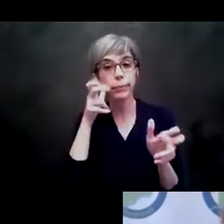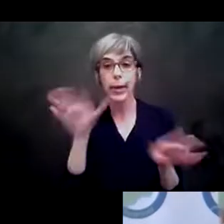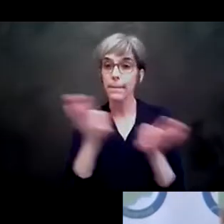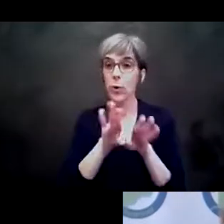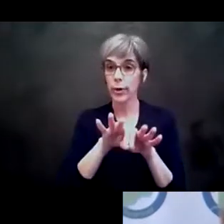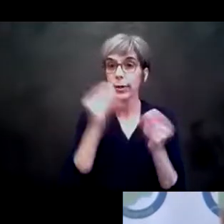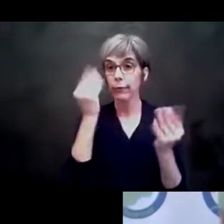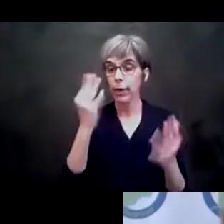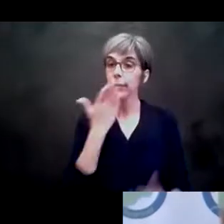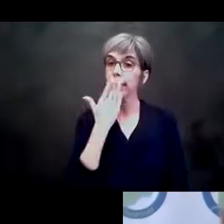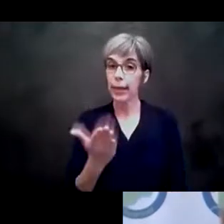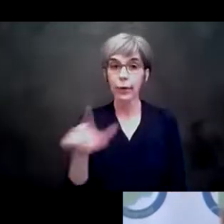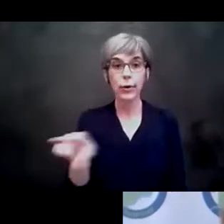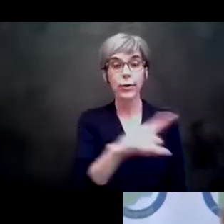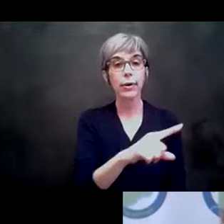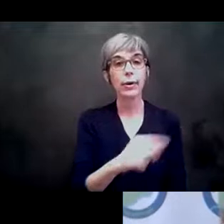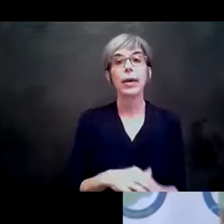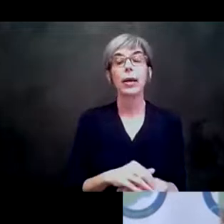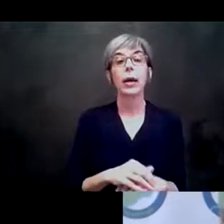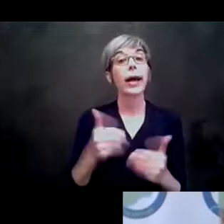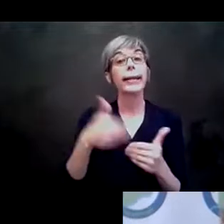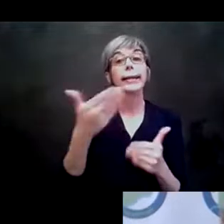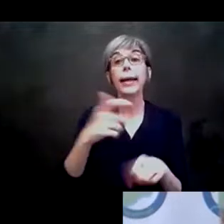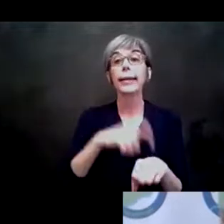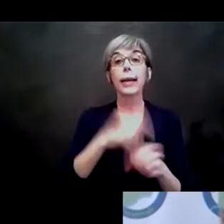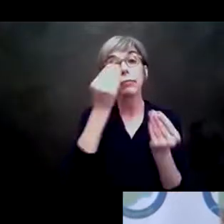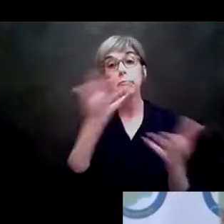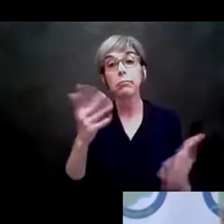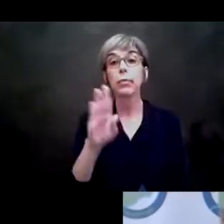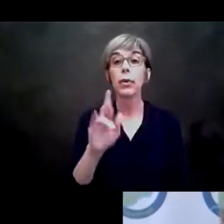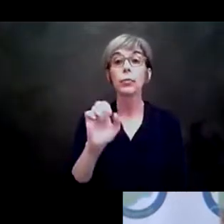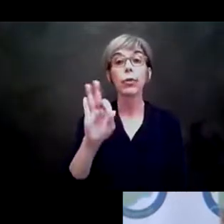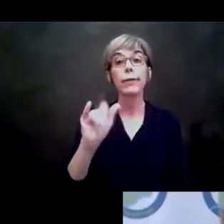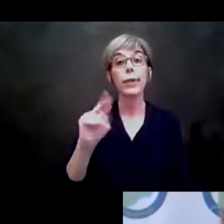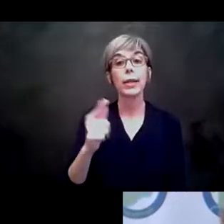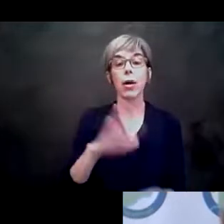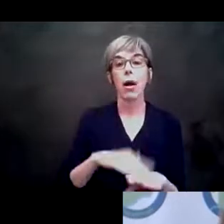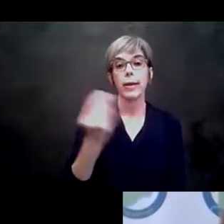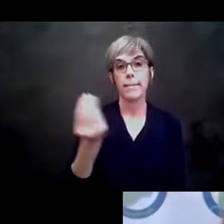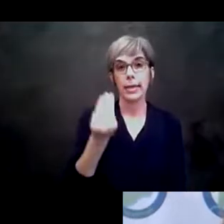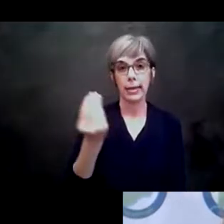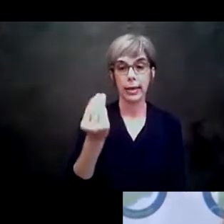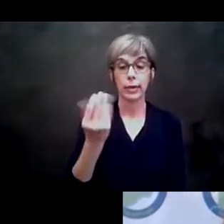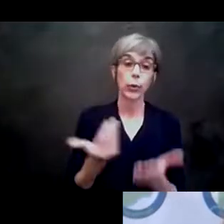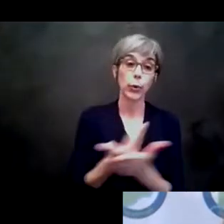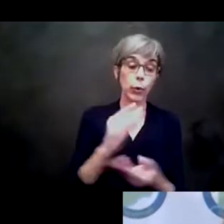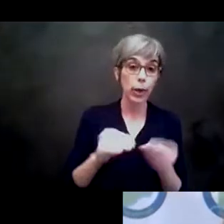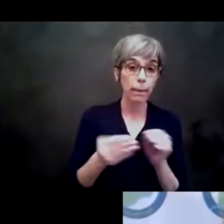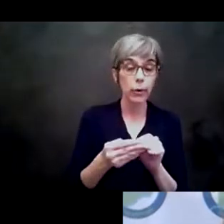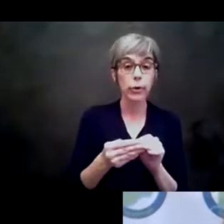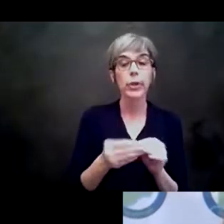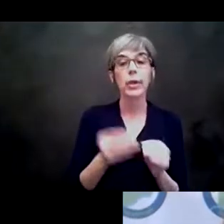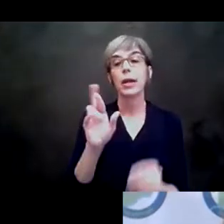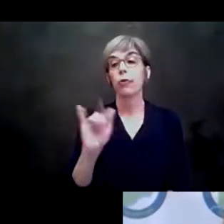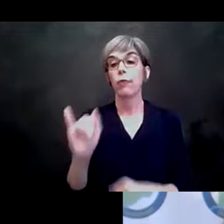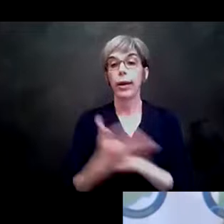information. And we do not have another briefing scheduled until Monday. So any updates on numbers will either be shared by Rock Island County Health